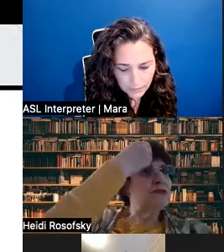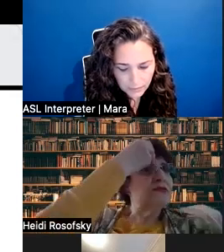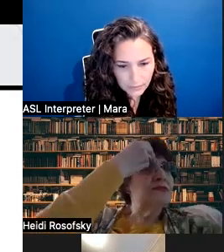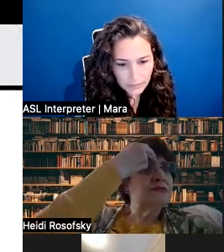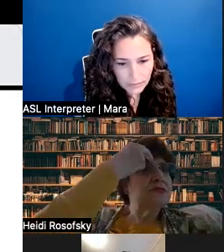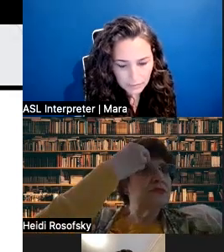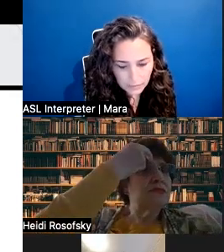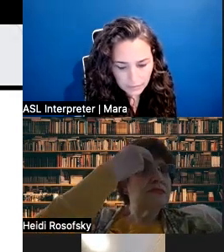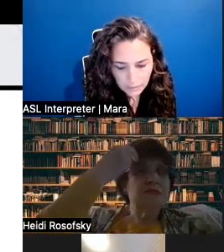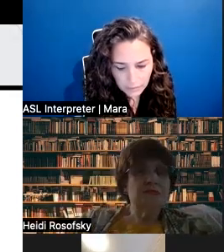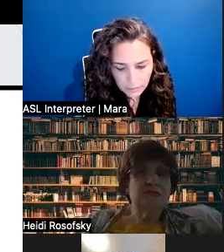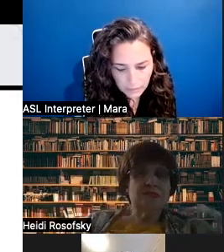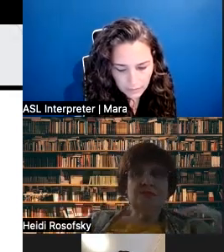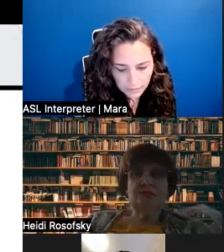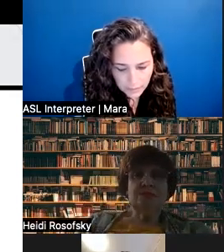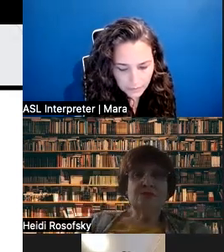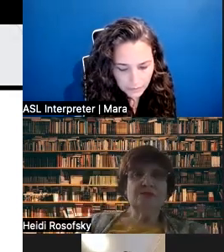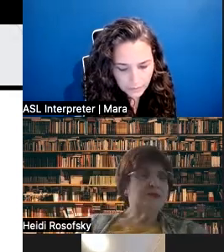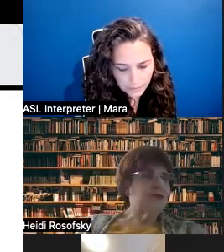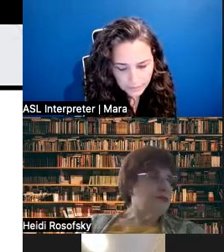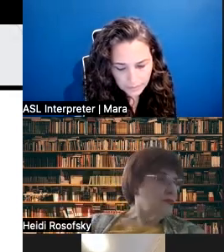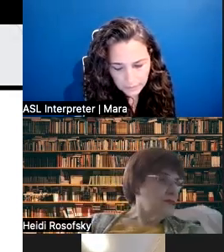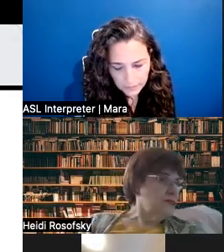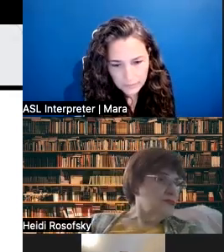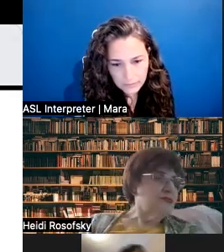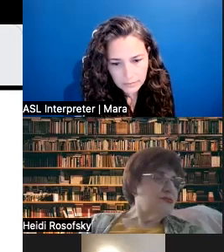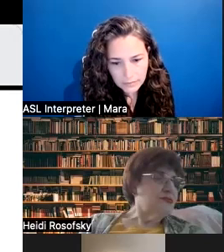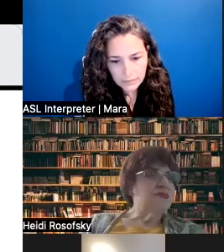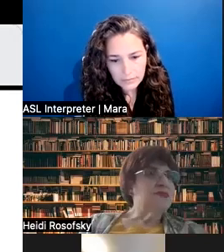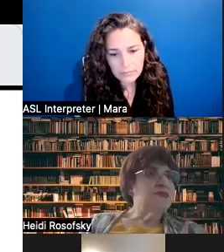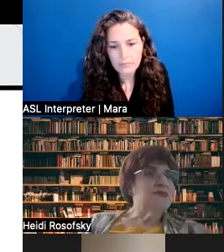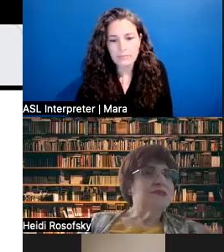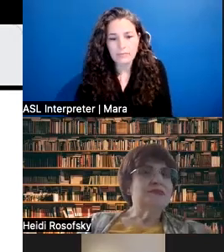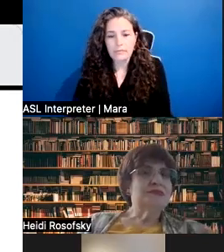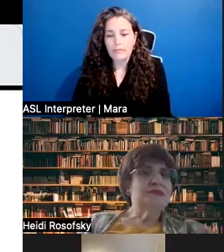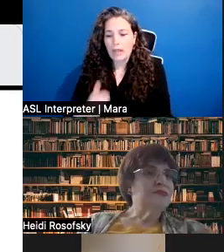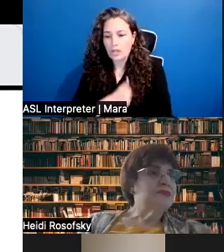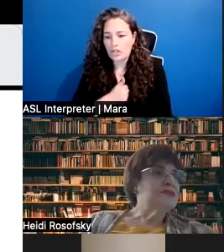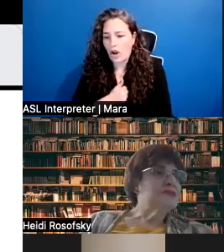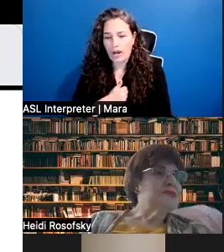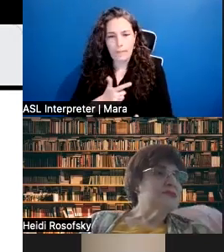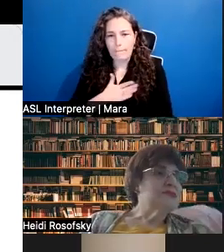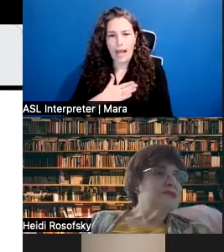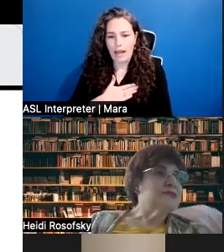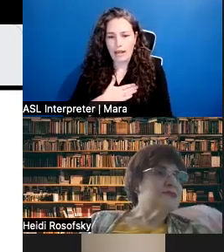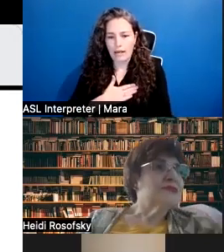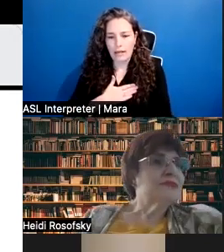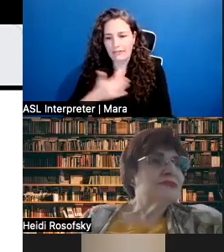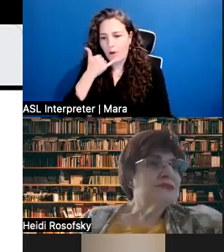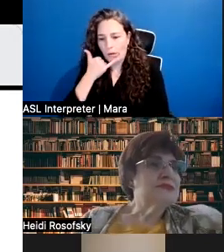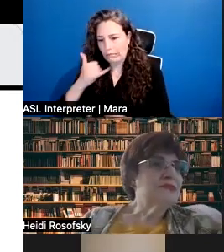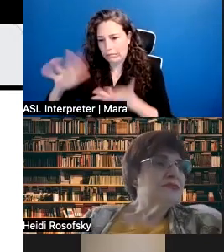The coordinating committee. Sorry, folks, I'm trying to do this on my phone. My computer is on the blink